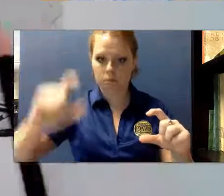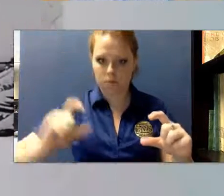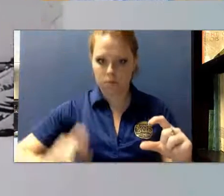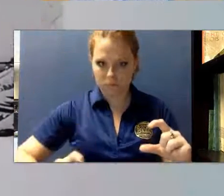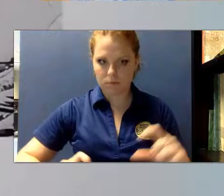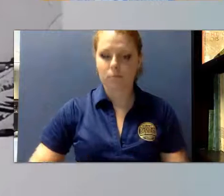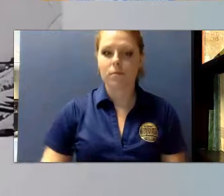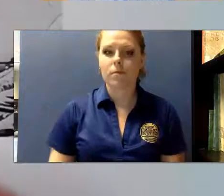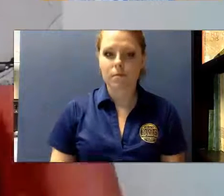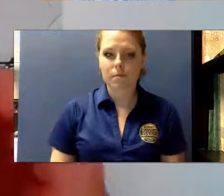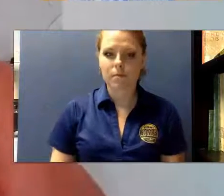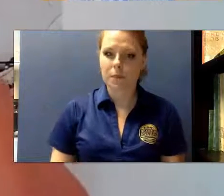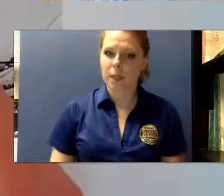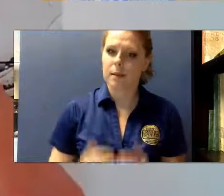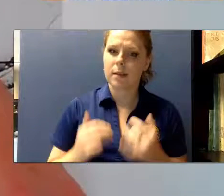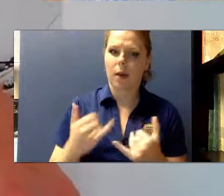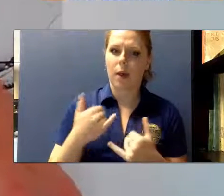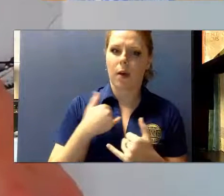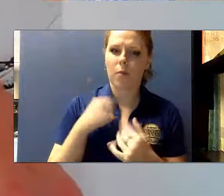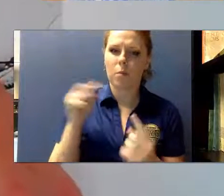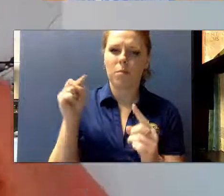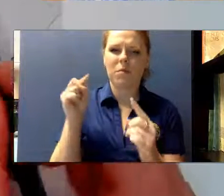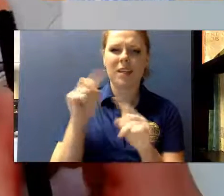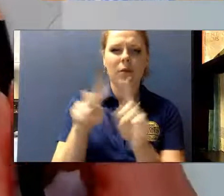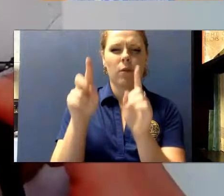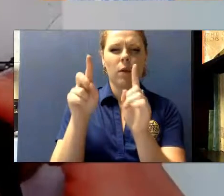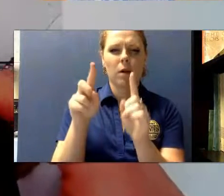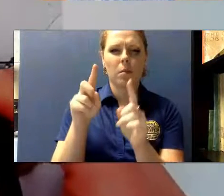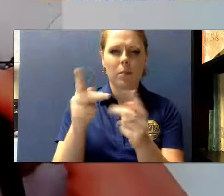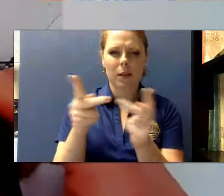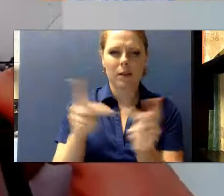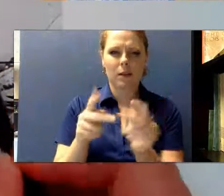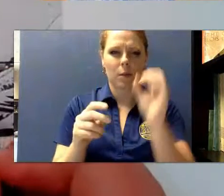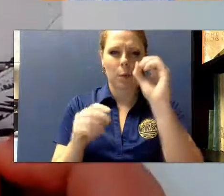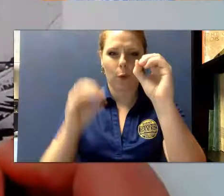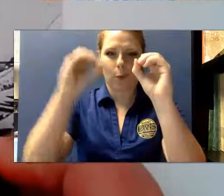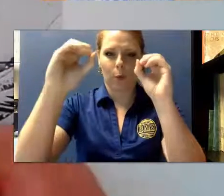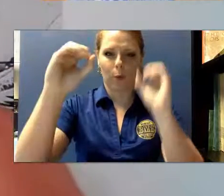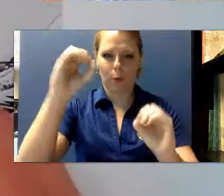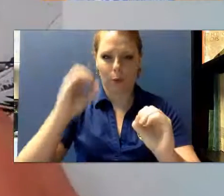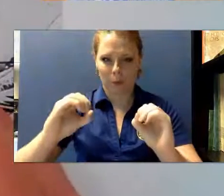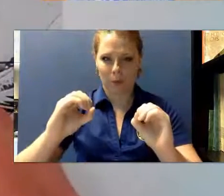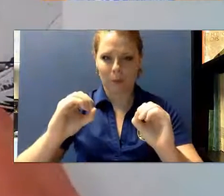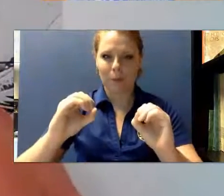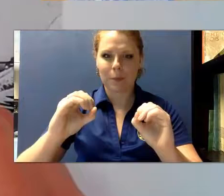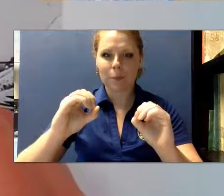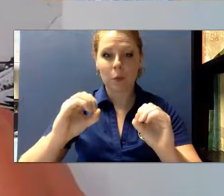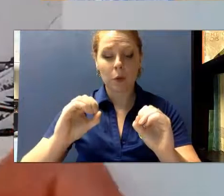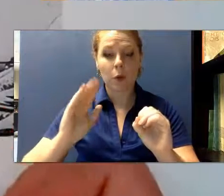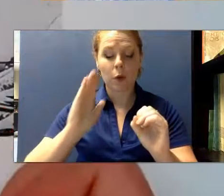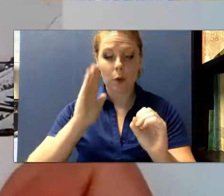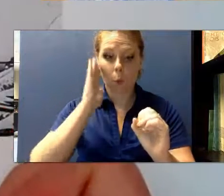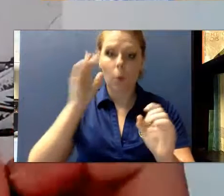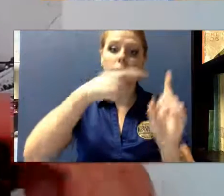way, I've got these points on here, here, here, here, and here, where your